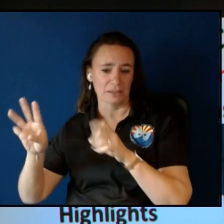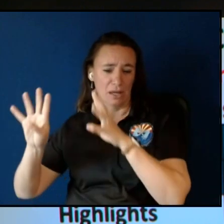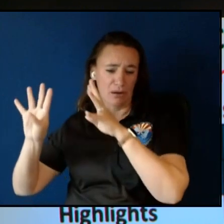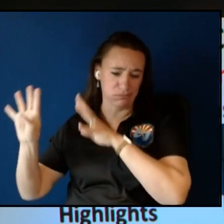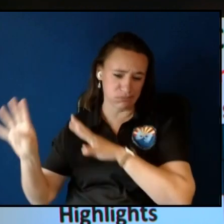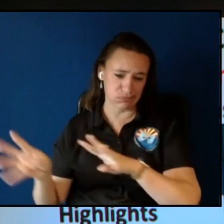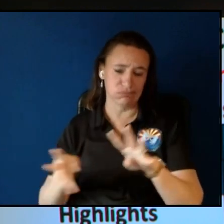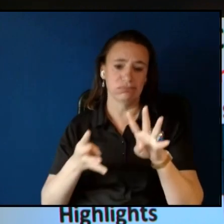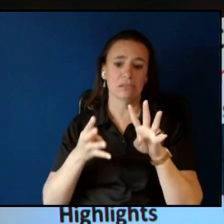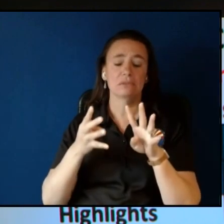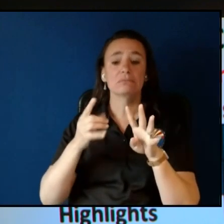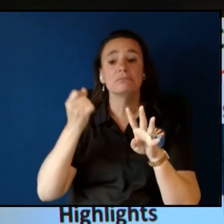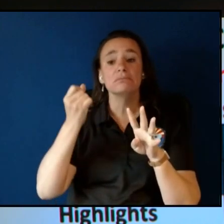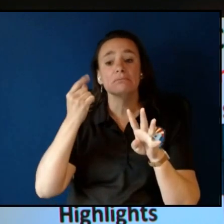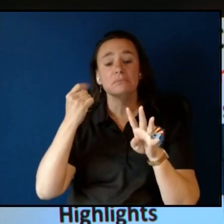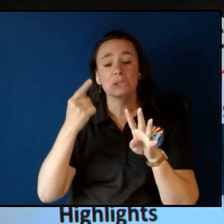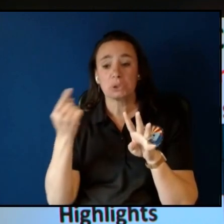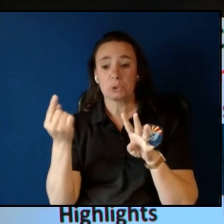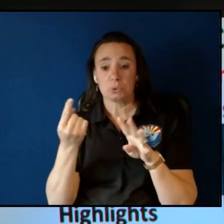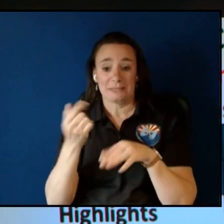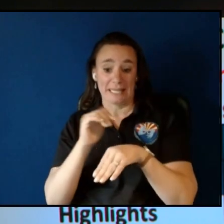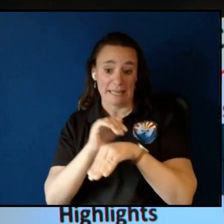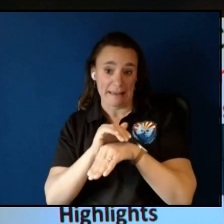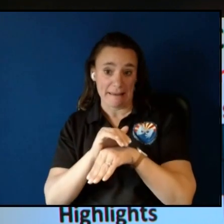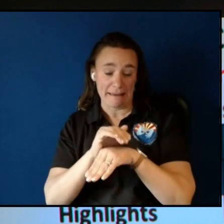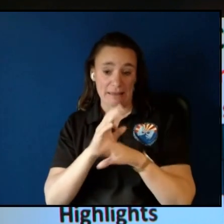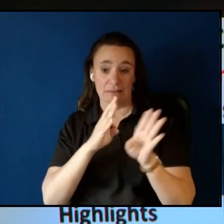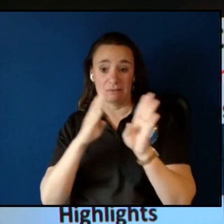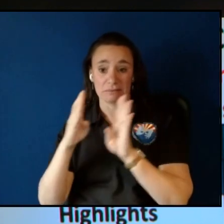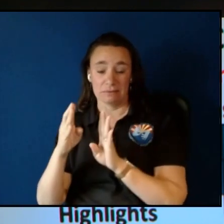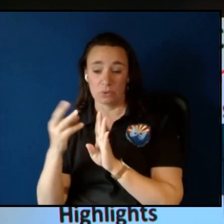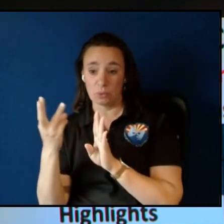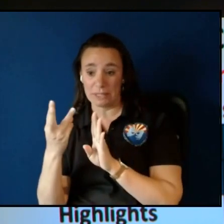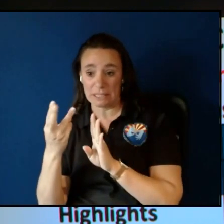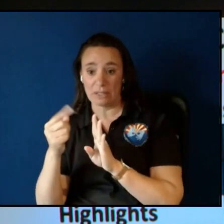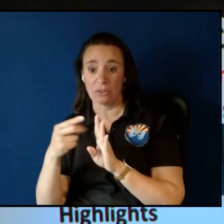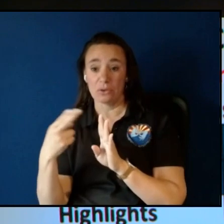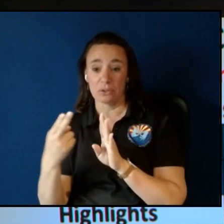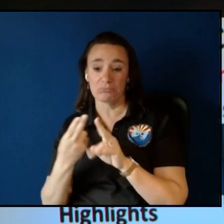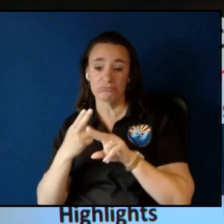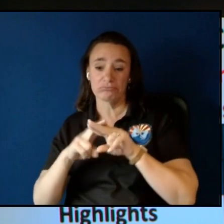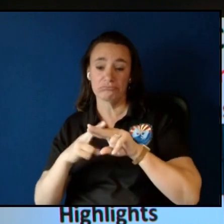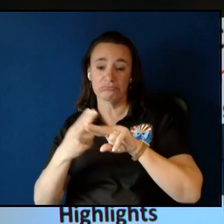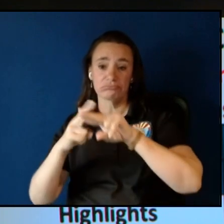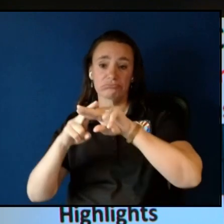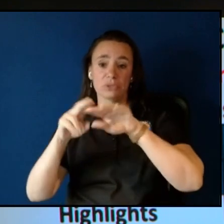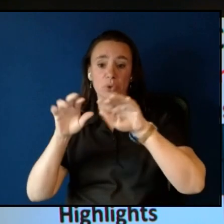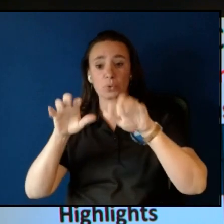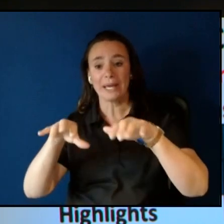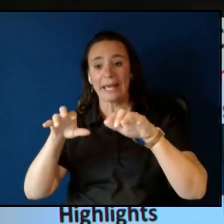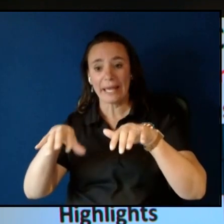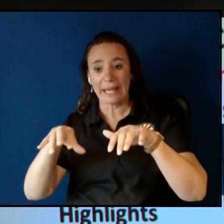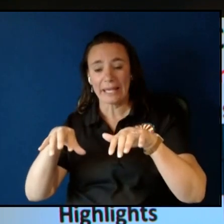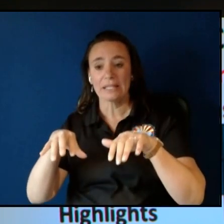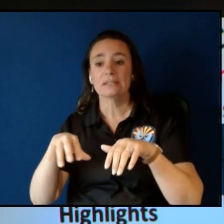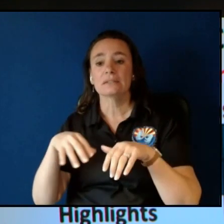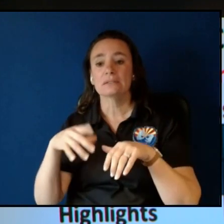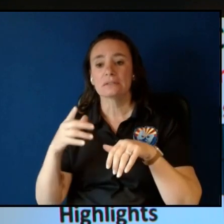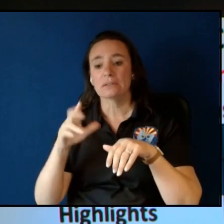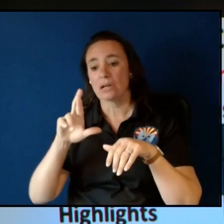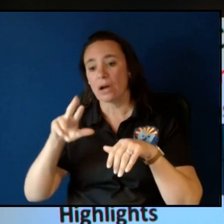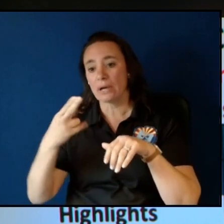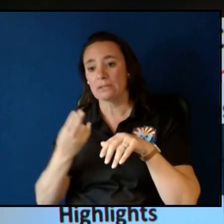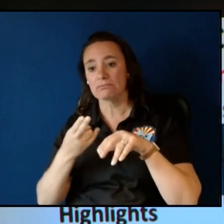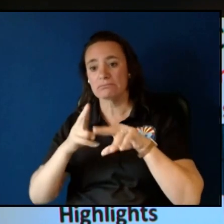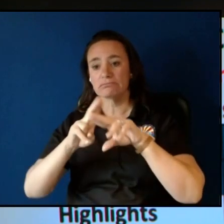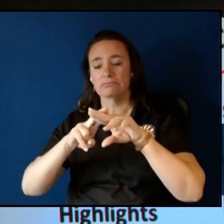Tuesday night and Wednesday, Thursday, increase those rain chances, a little bit less wind. The relative humidities come up and the temperatures come